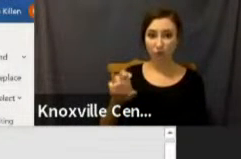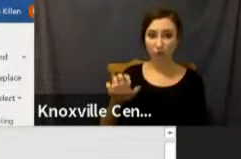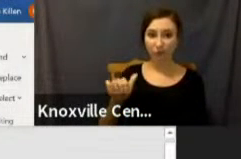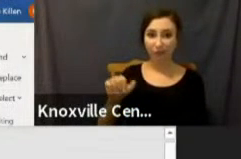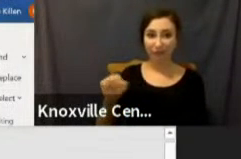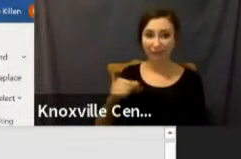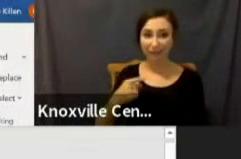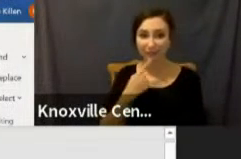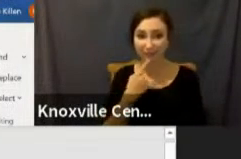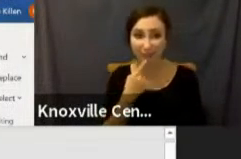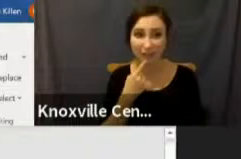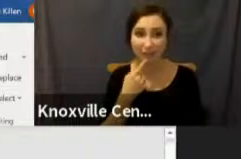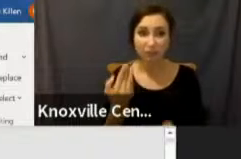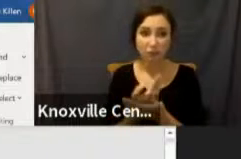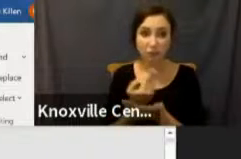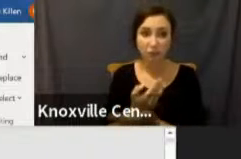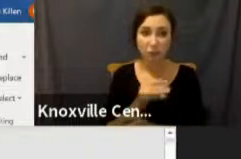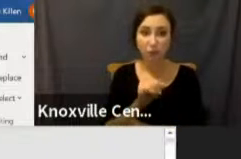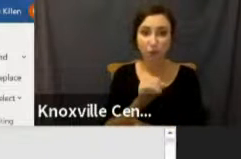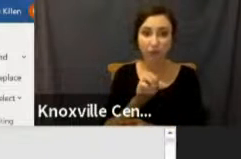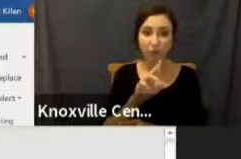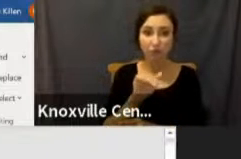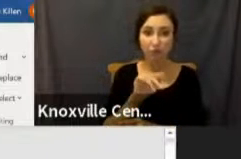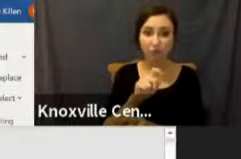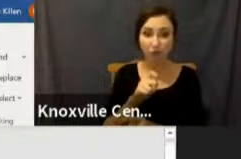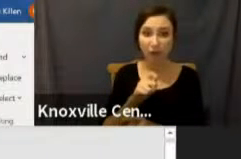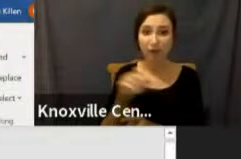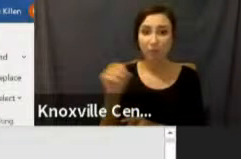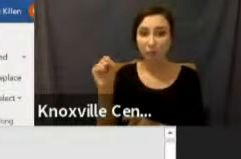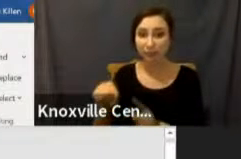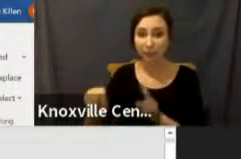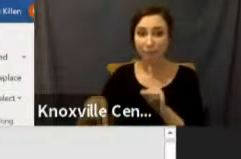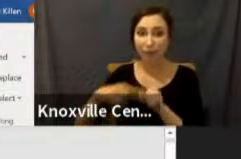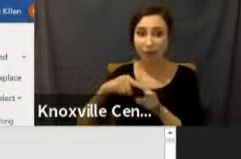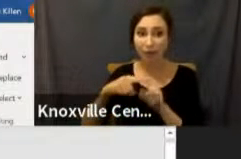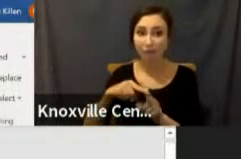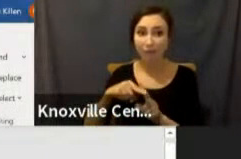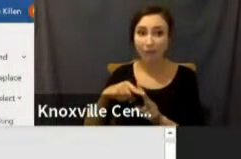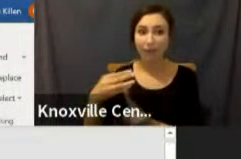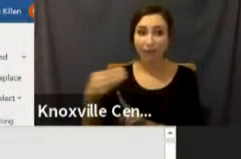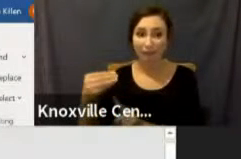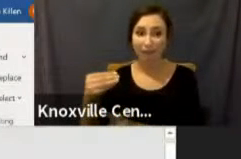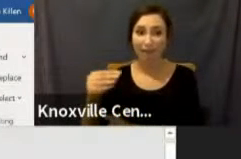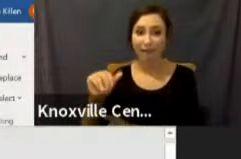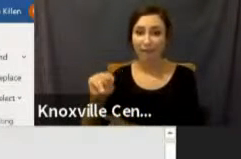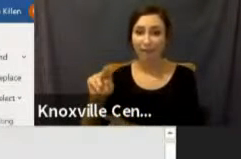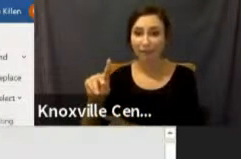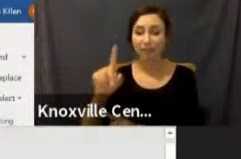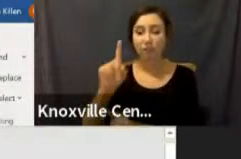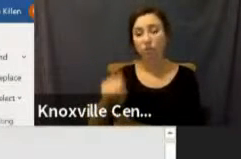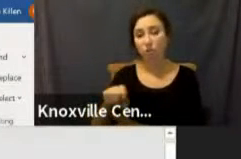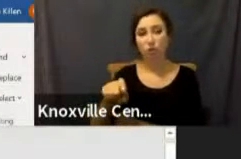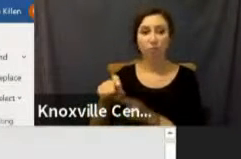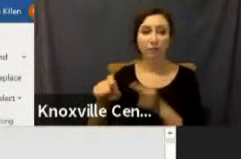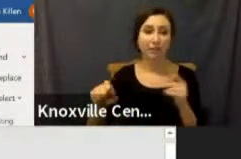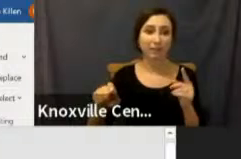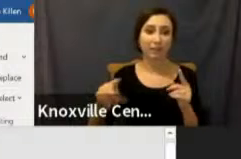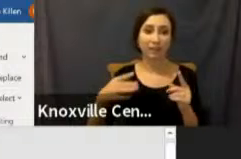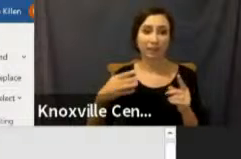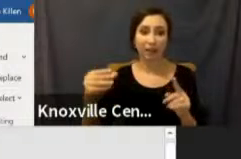new case rate and percent positivity, and it should be new case rate and percent